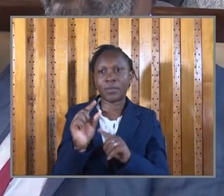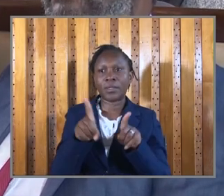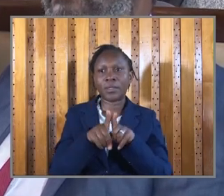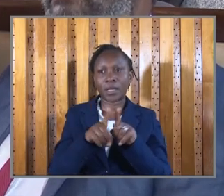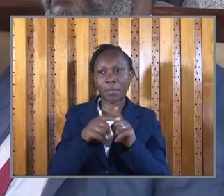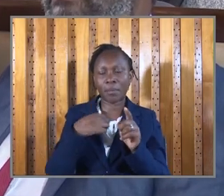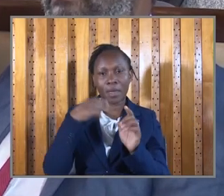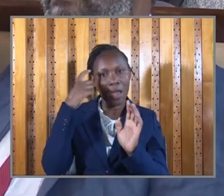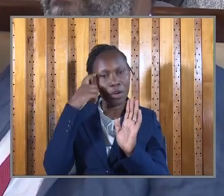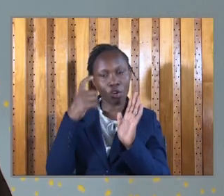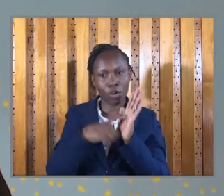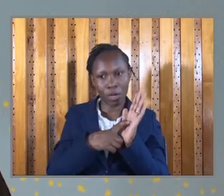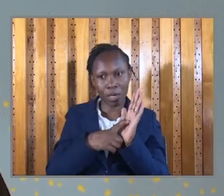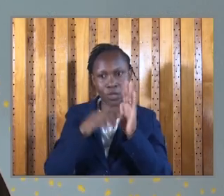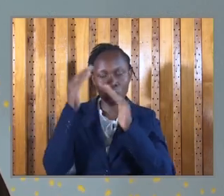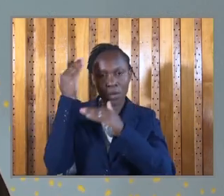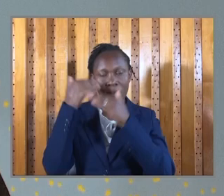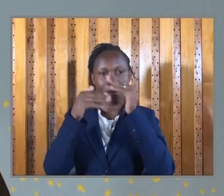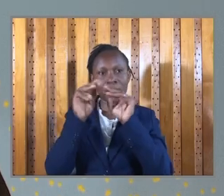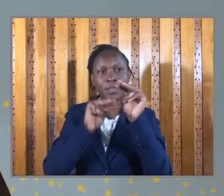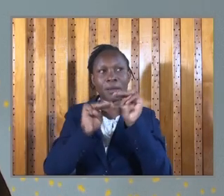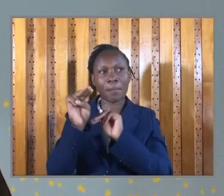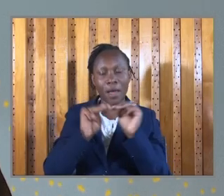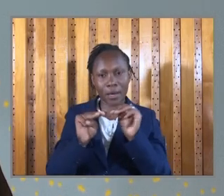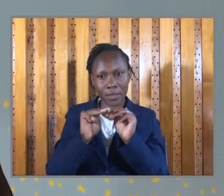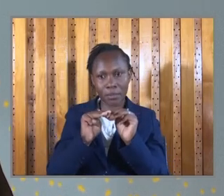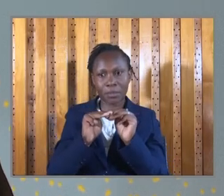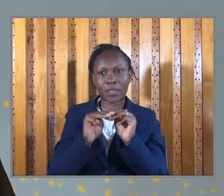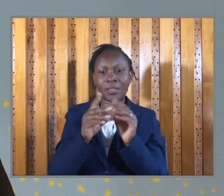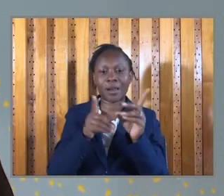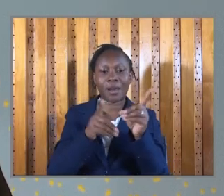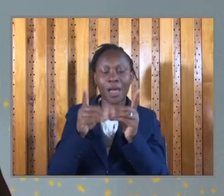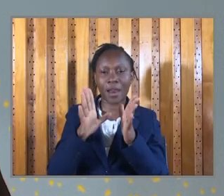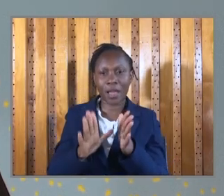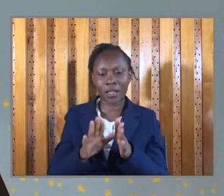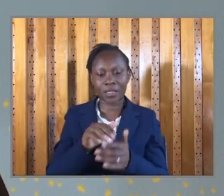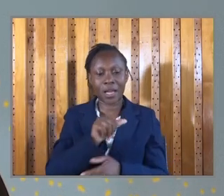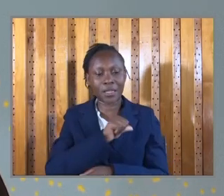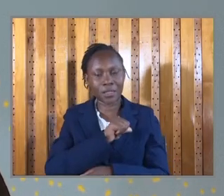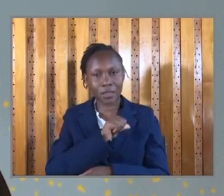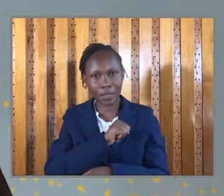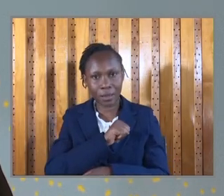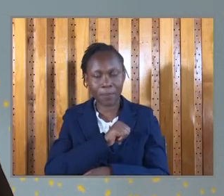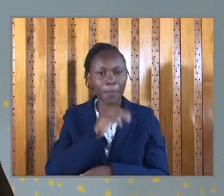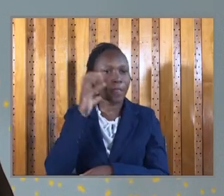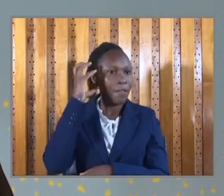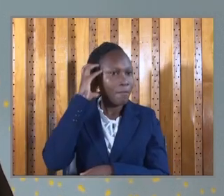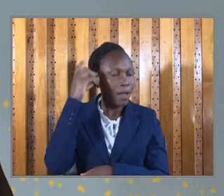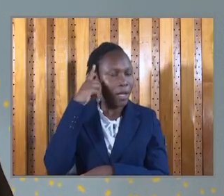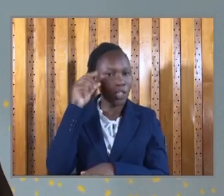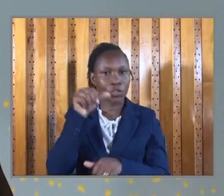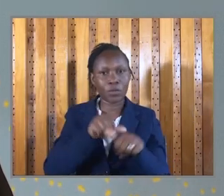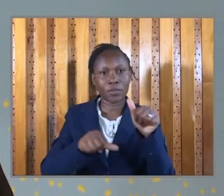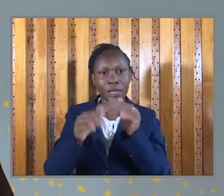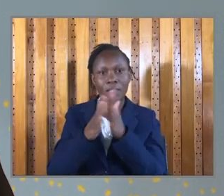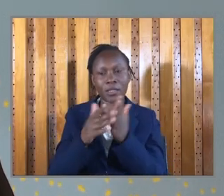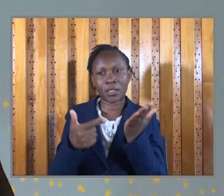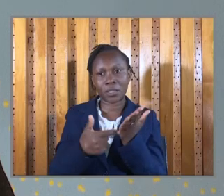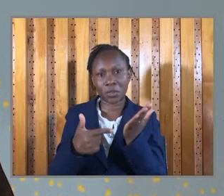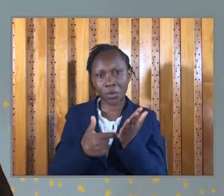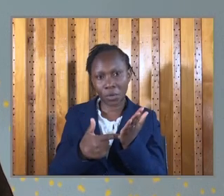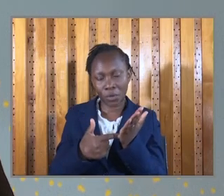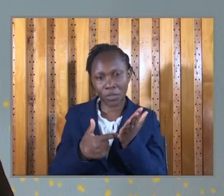recognize management of the University of Nairobi, all the directors, the dean, Faculty of Science and Technology, Professor